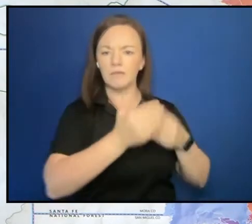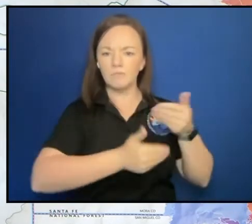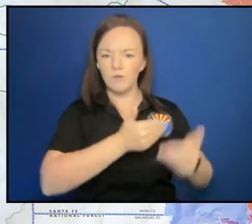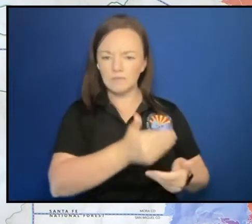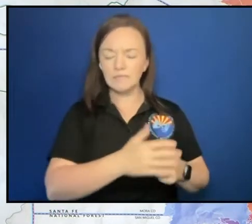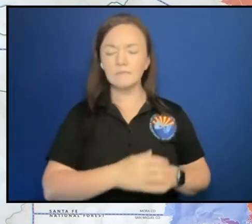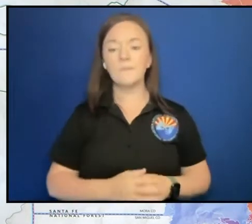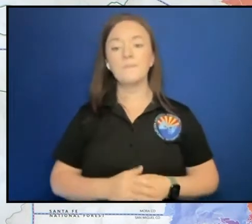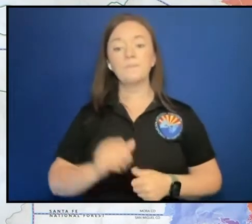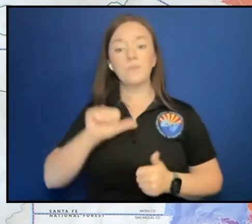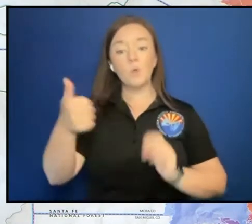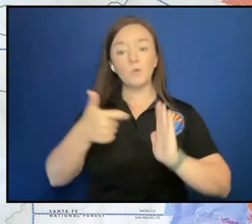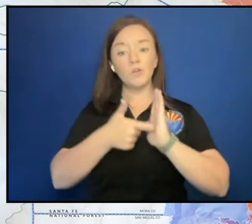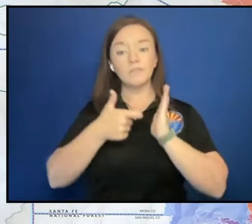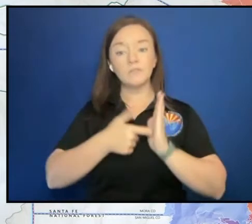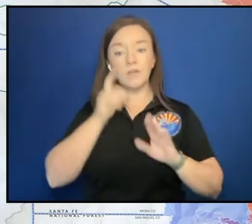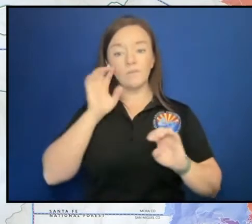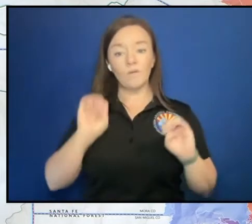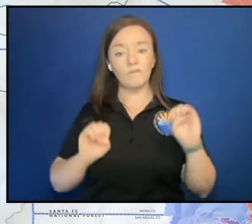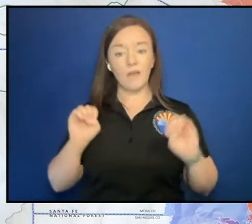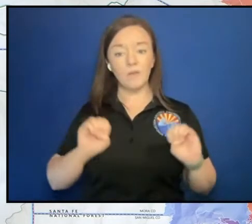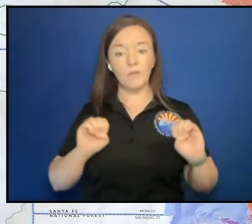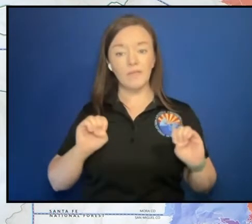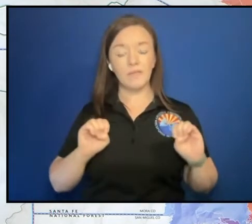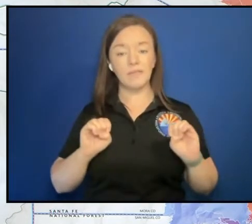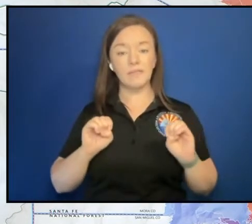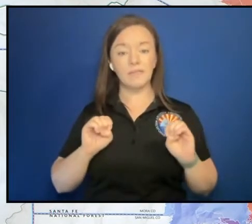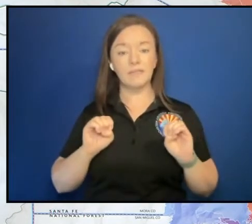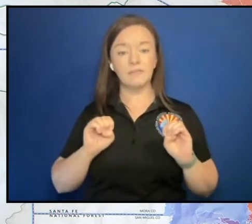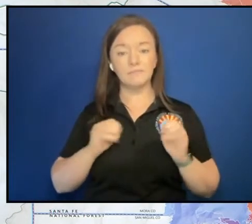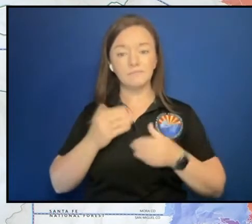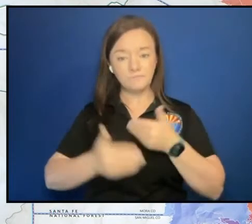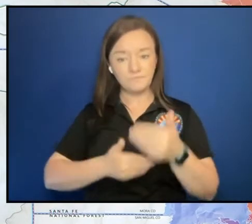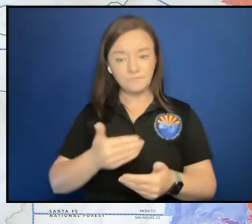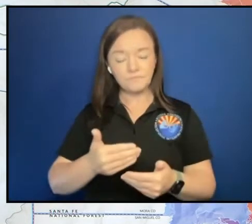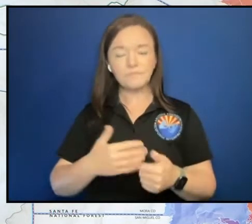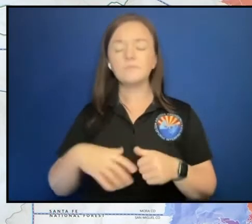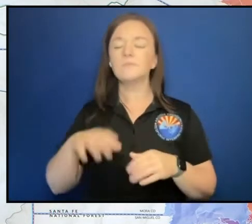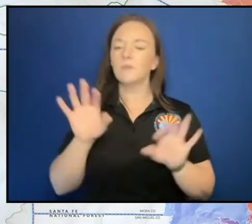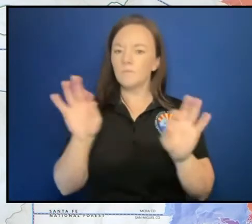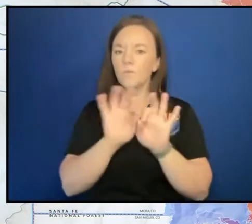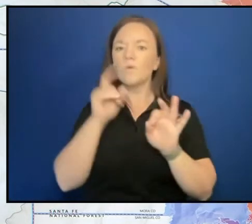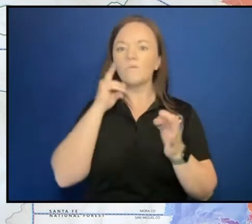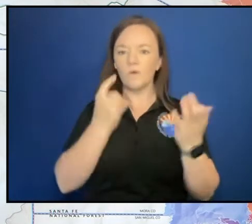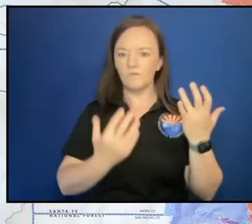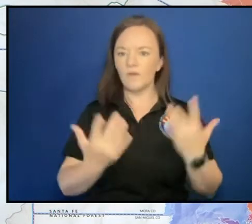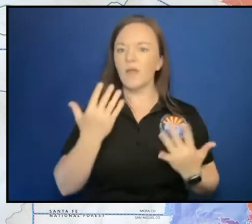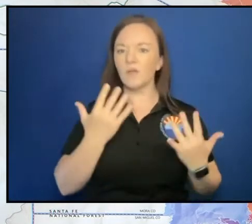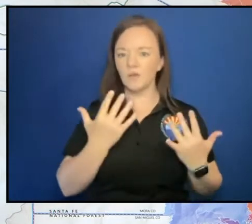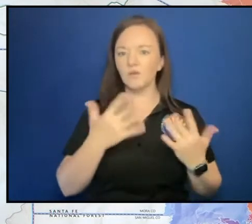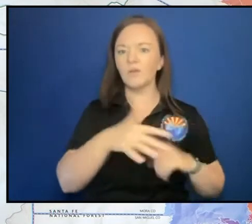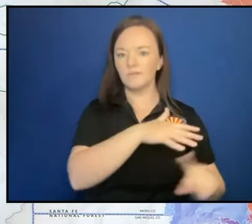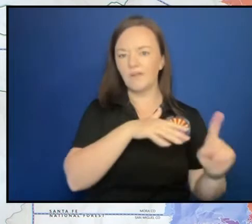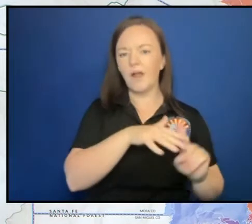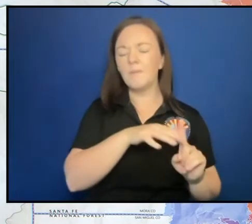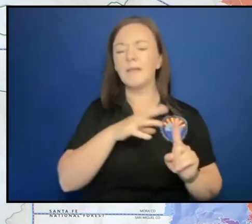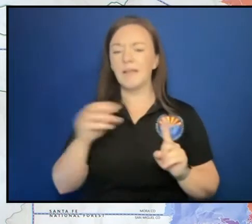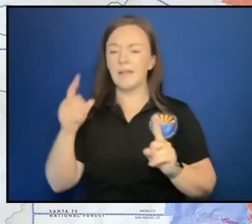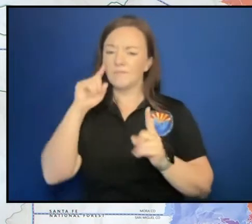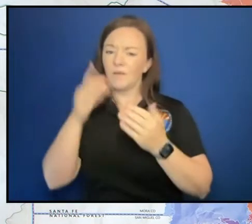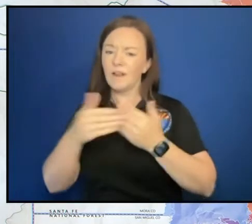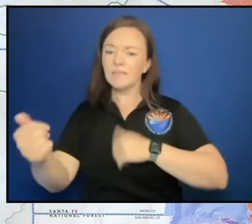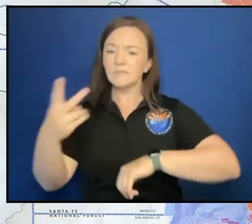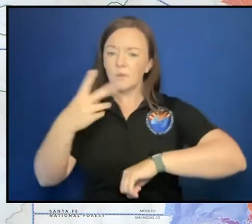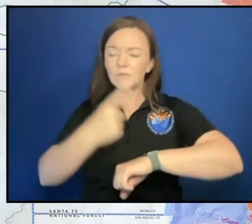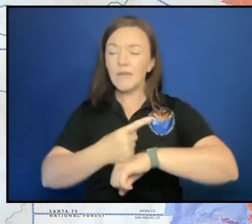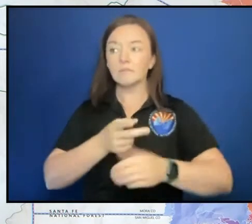This is especially important in the fire environment. I think it's going to be especially important over the next few days and honestly into the rest of the summer.